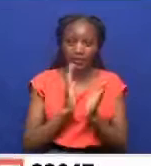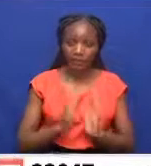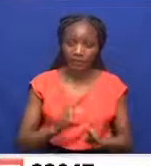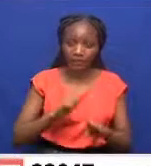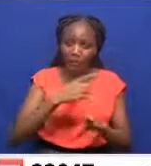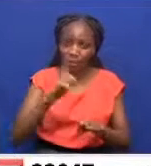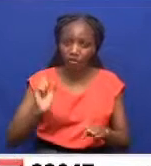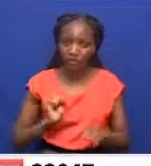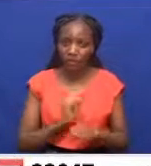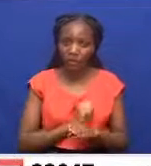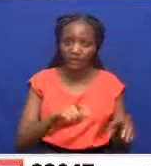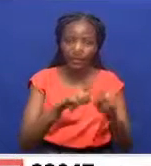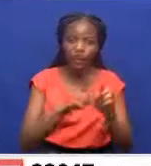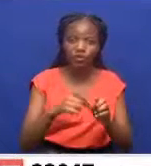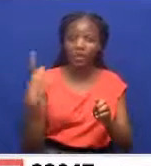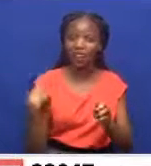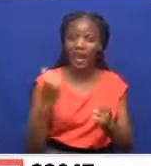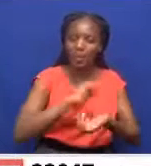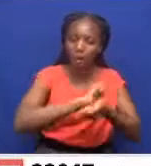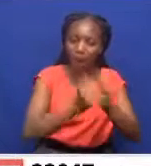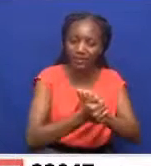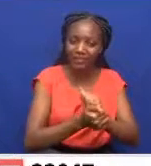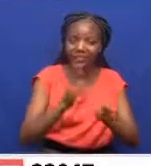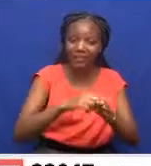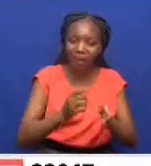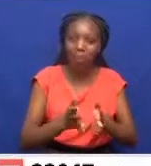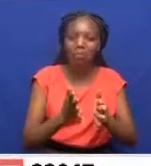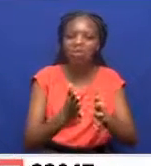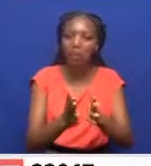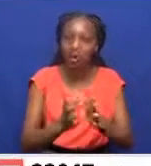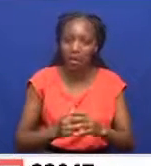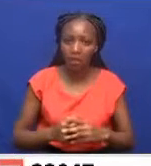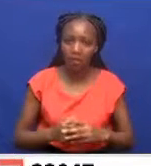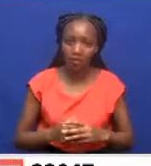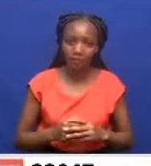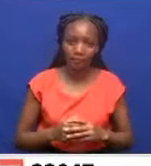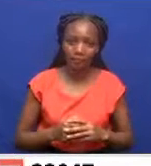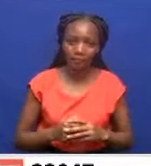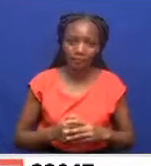the number plates were changed on the way to